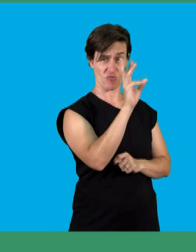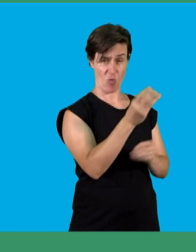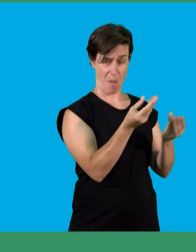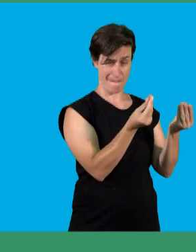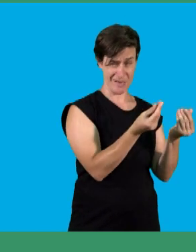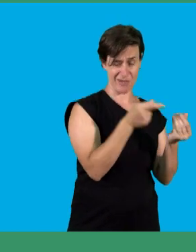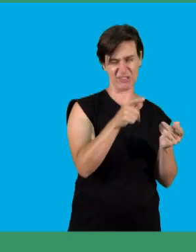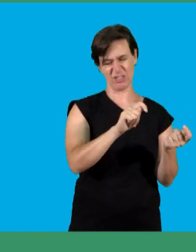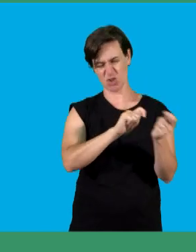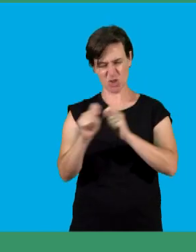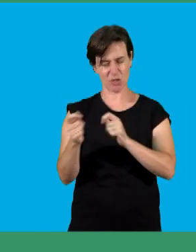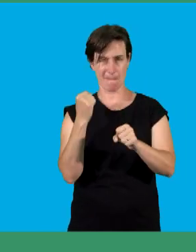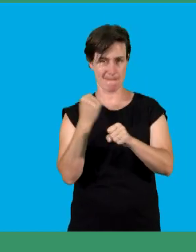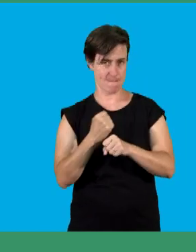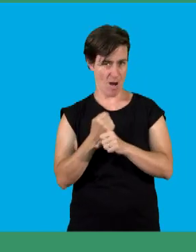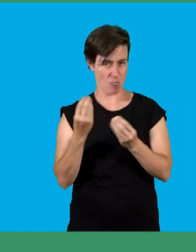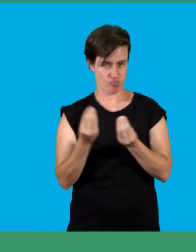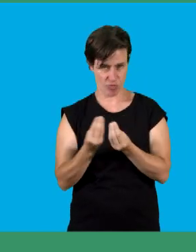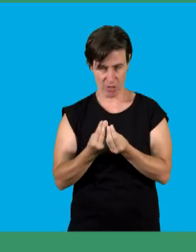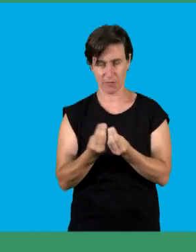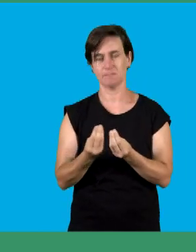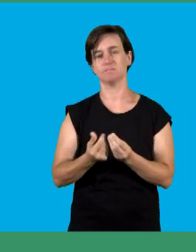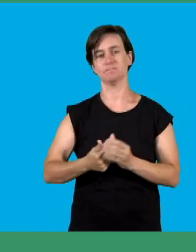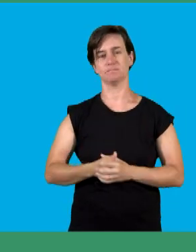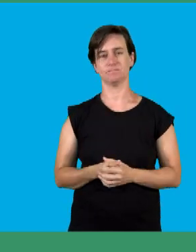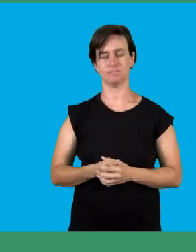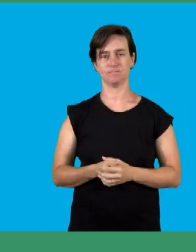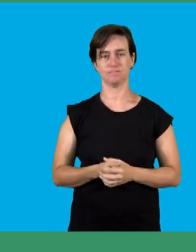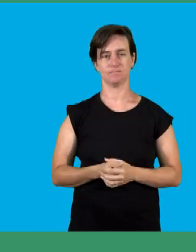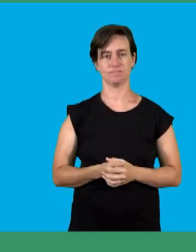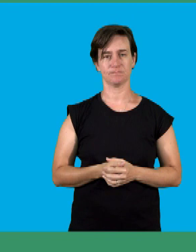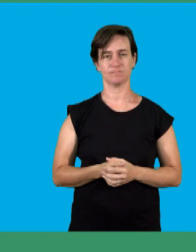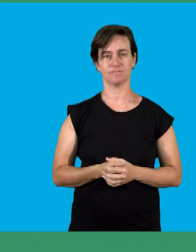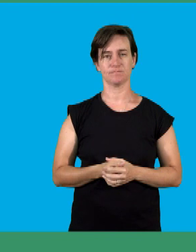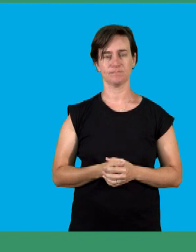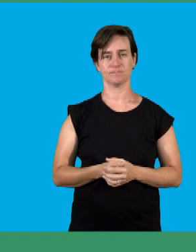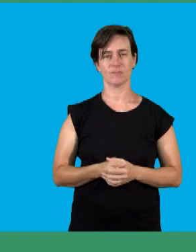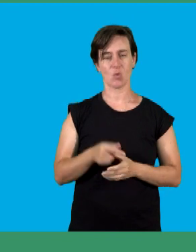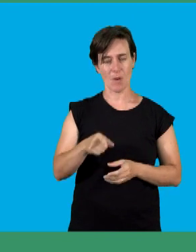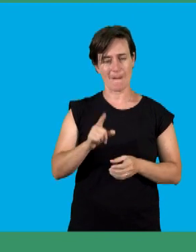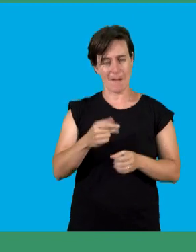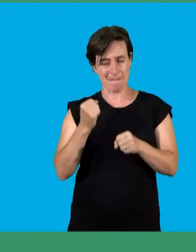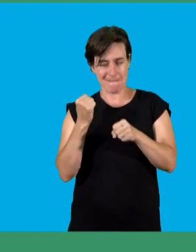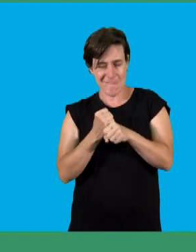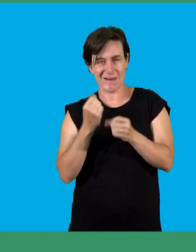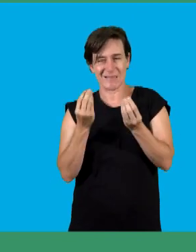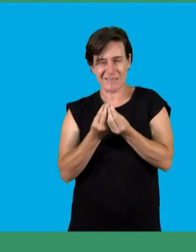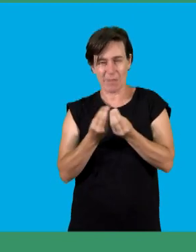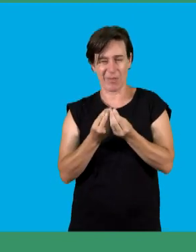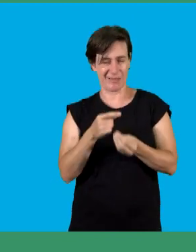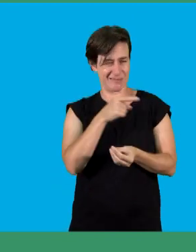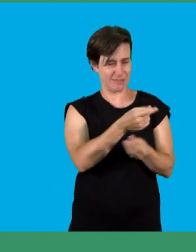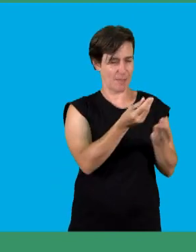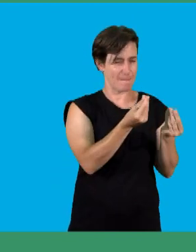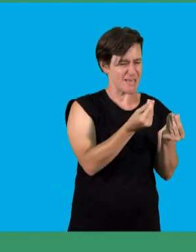raw materials to become useful products that can be used by customers. We deal with producing, making